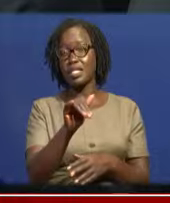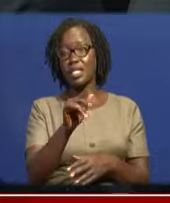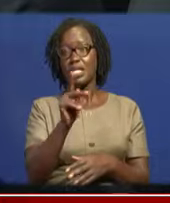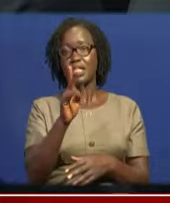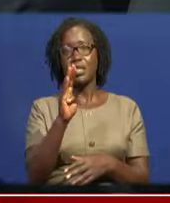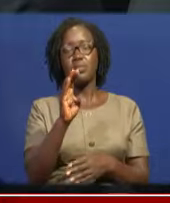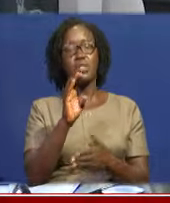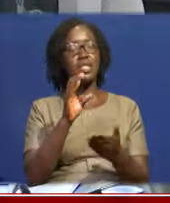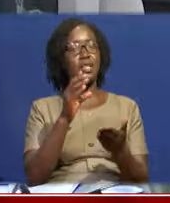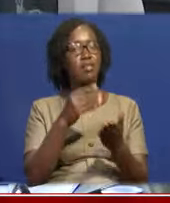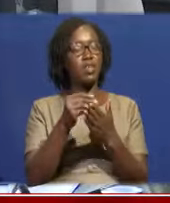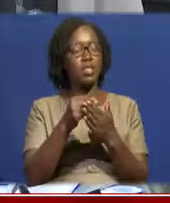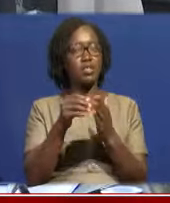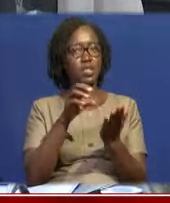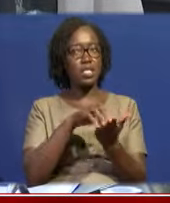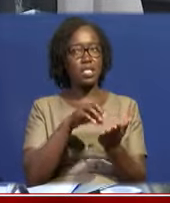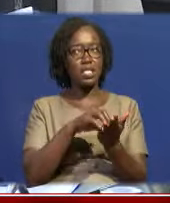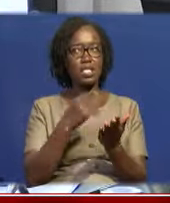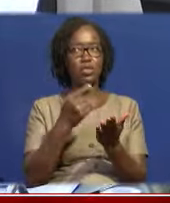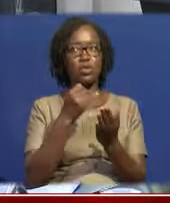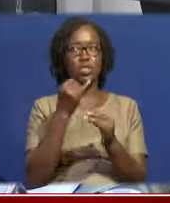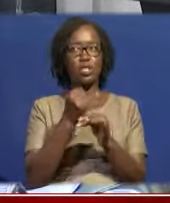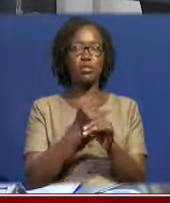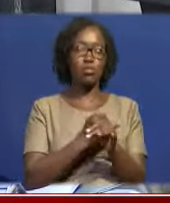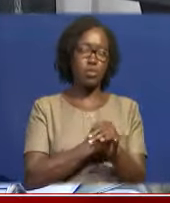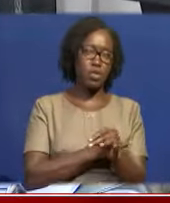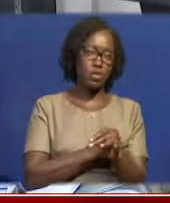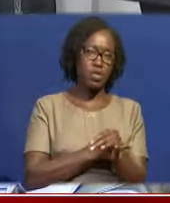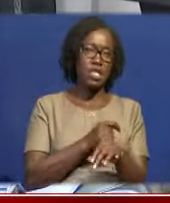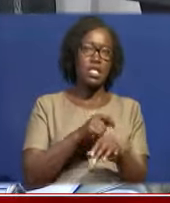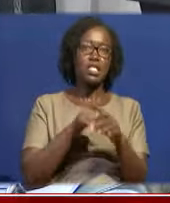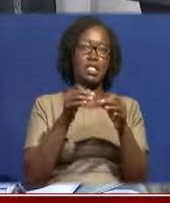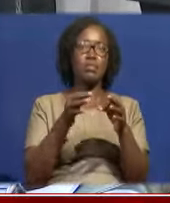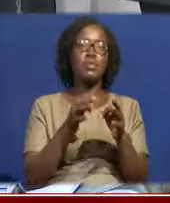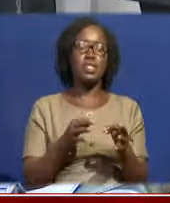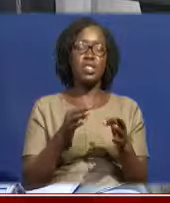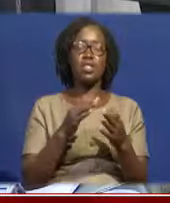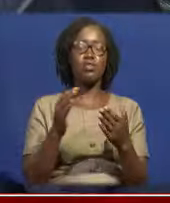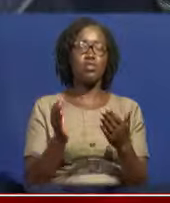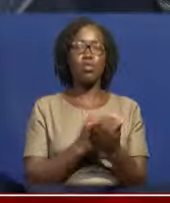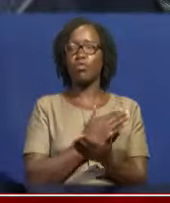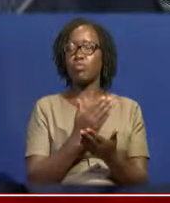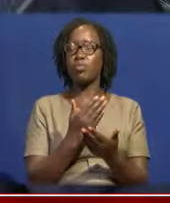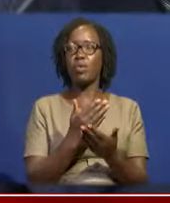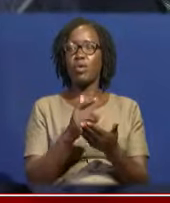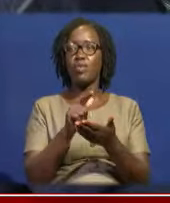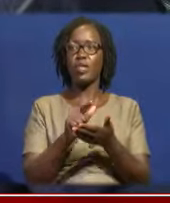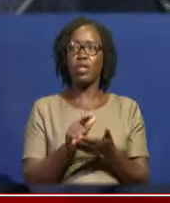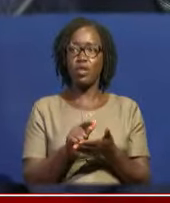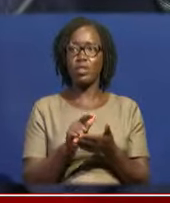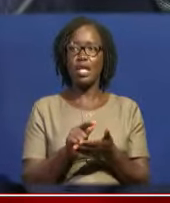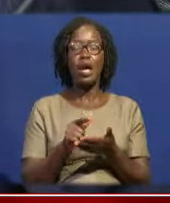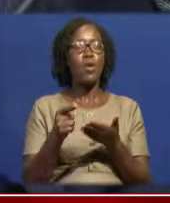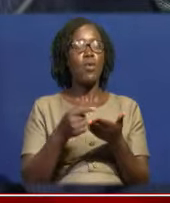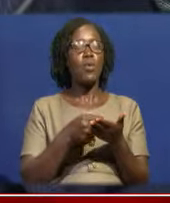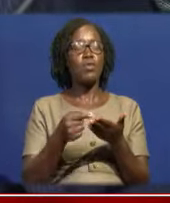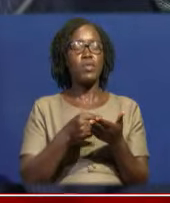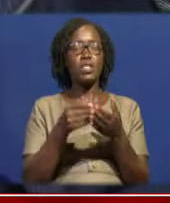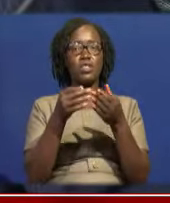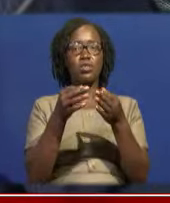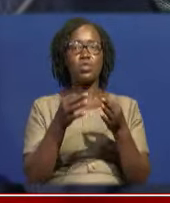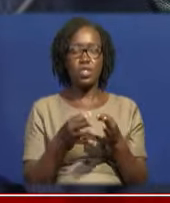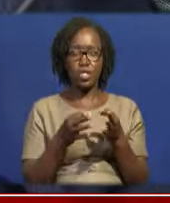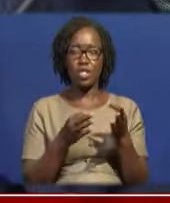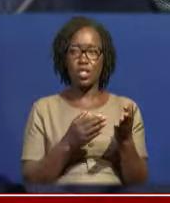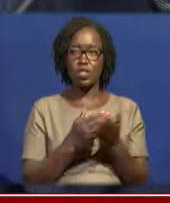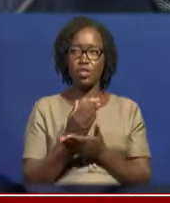corporation's financial status will only improve when Treasury writes off the loan. We have written to Treasury